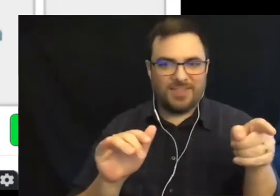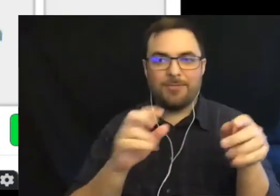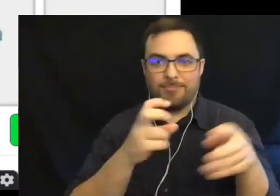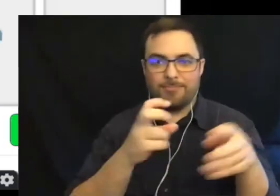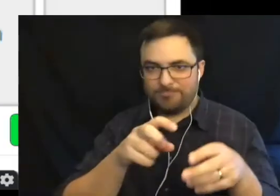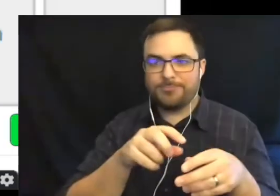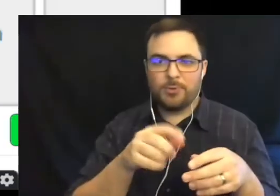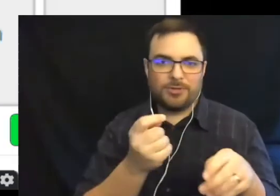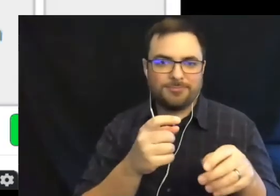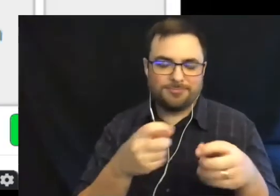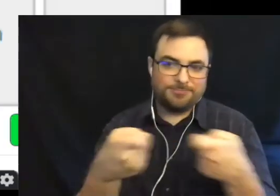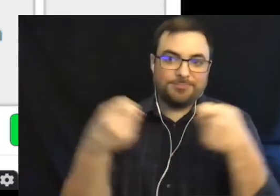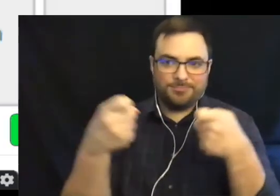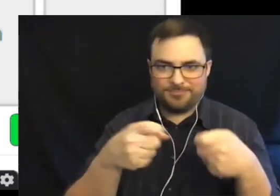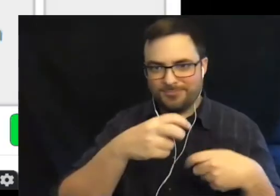this as well.